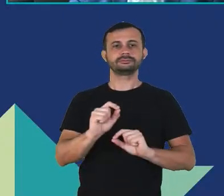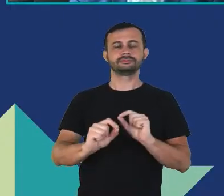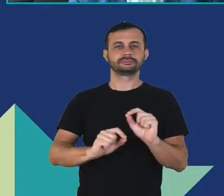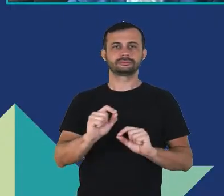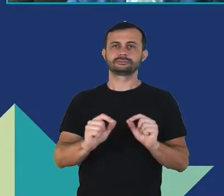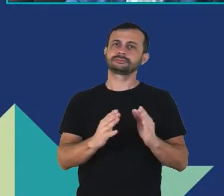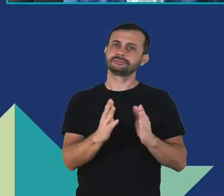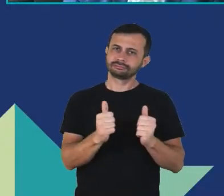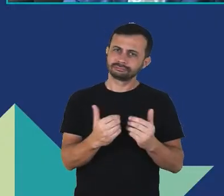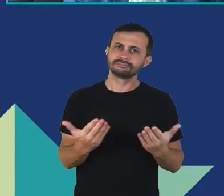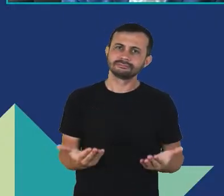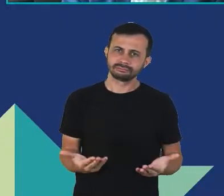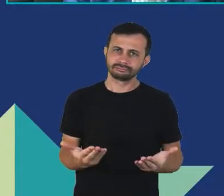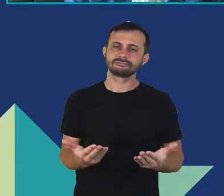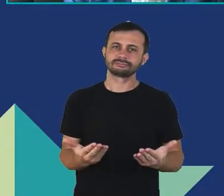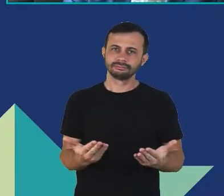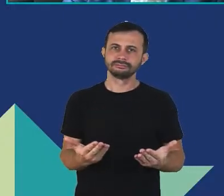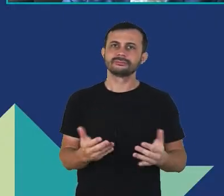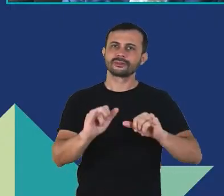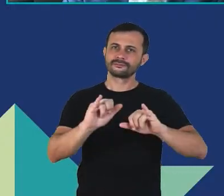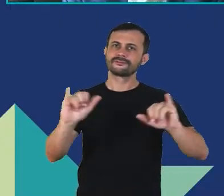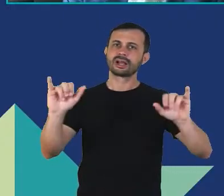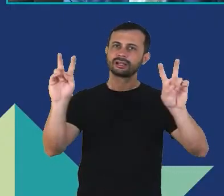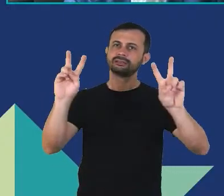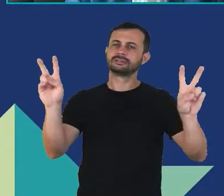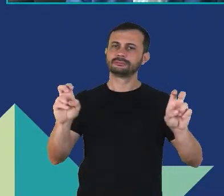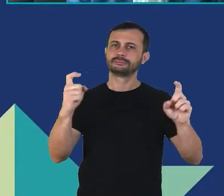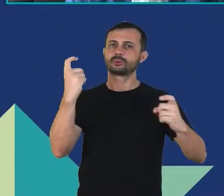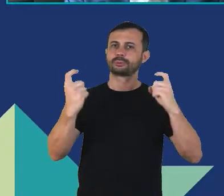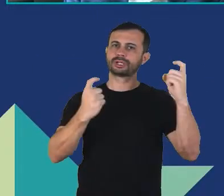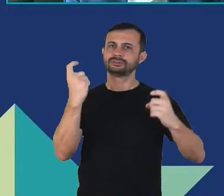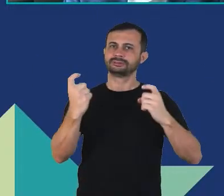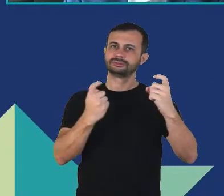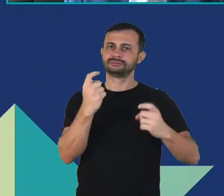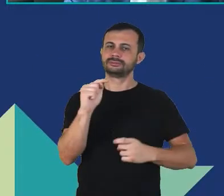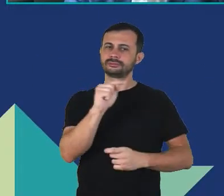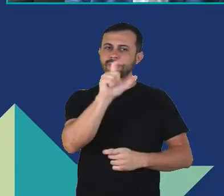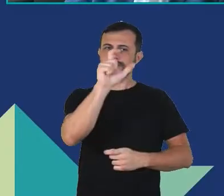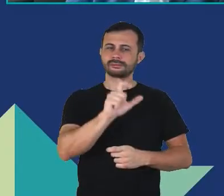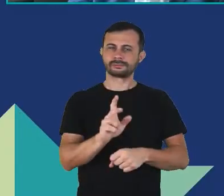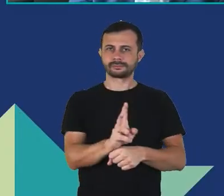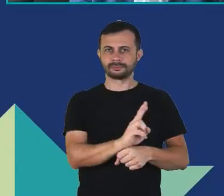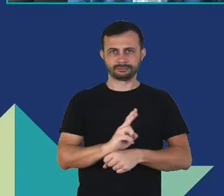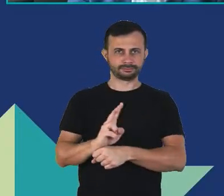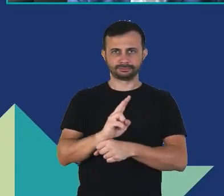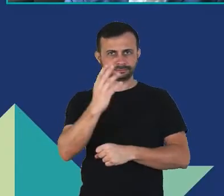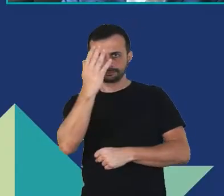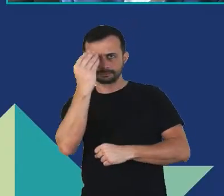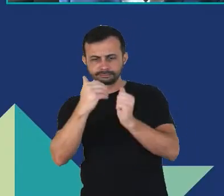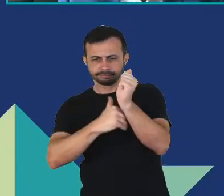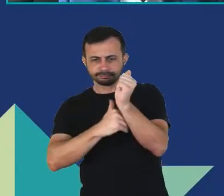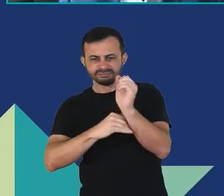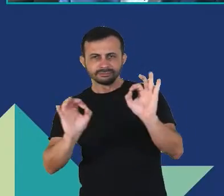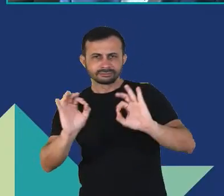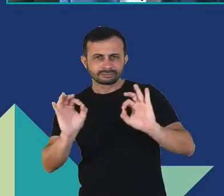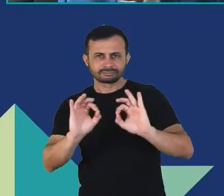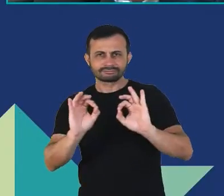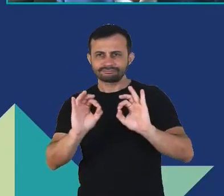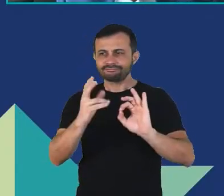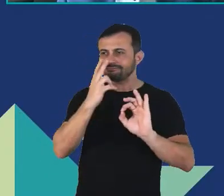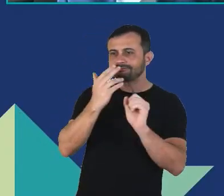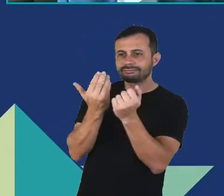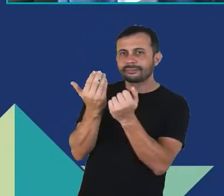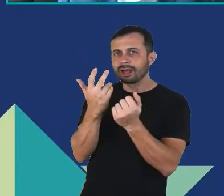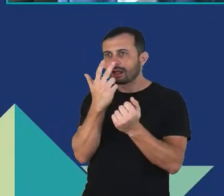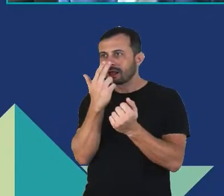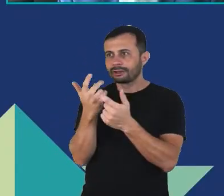supervisor. Do not just hide it. Do not just cover it up. Do not think that it's going to go away, because it's